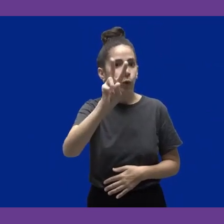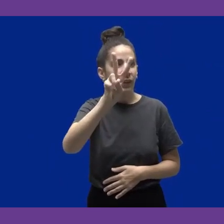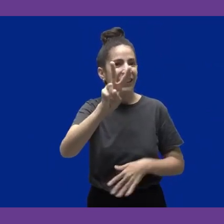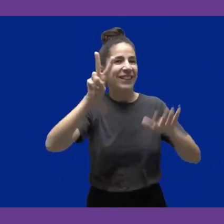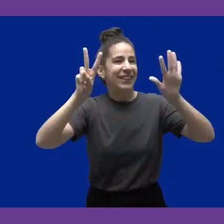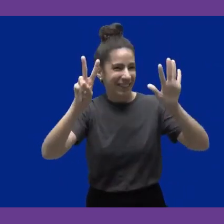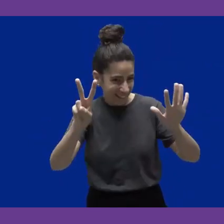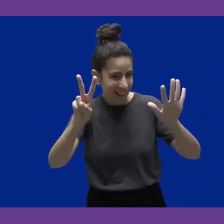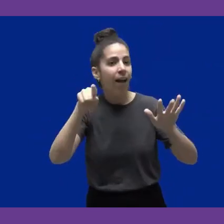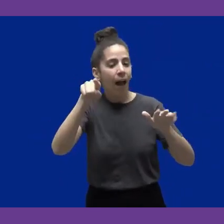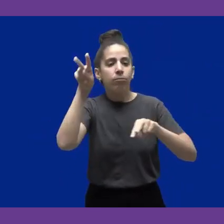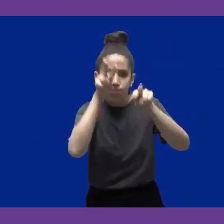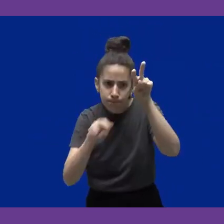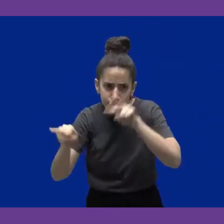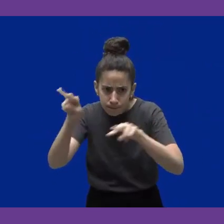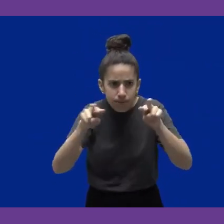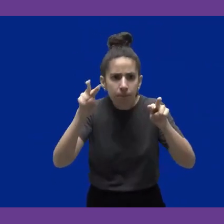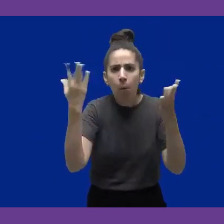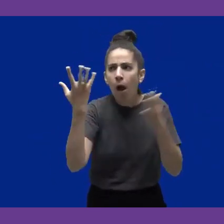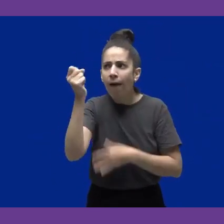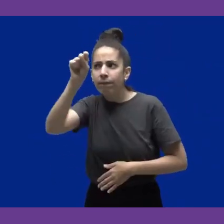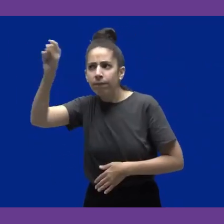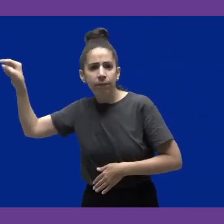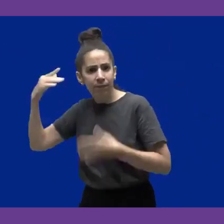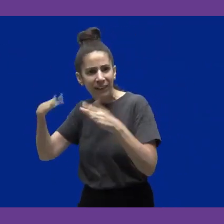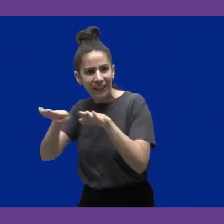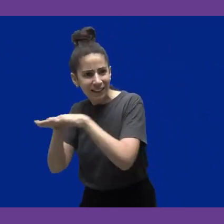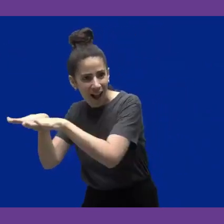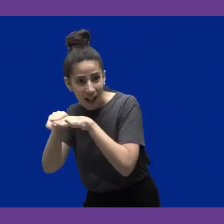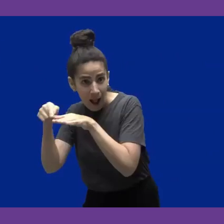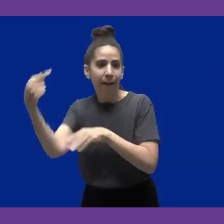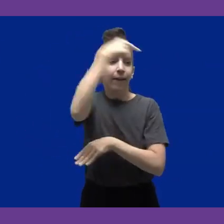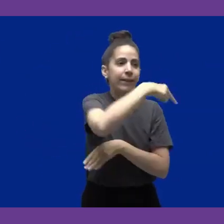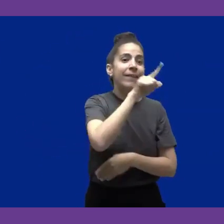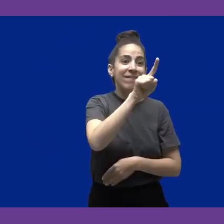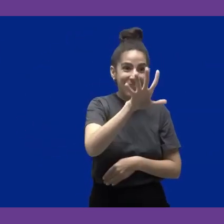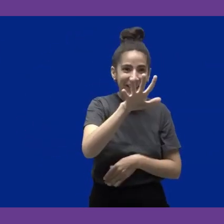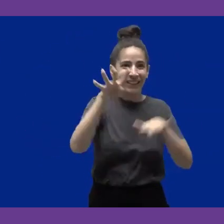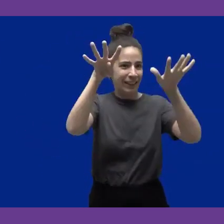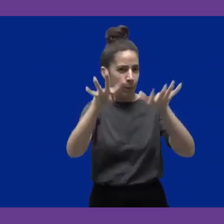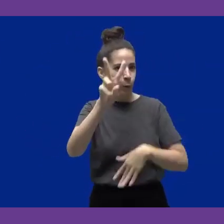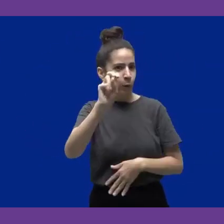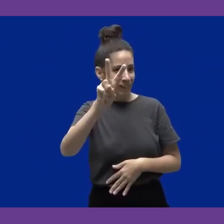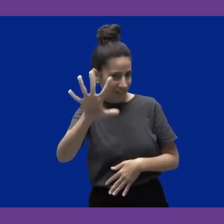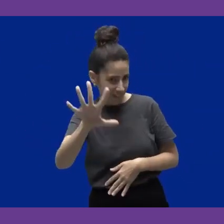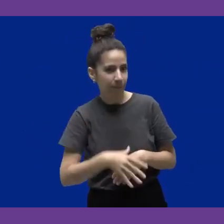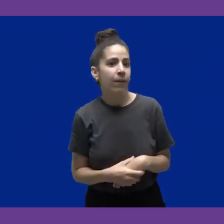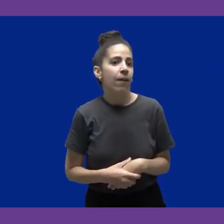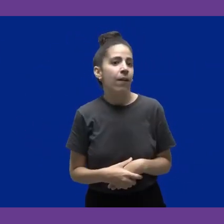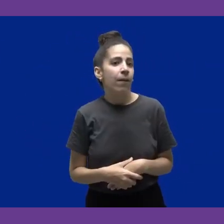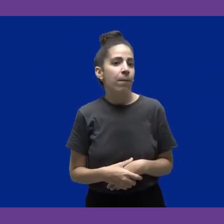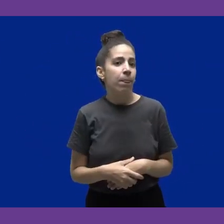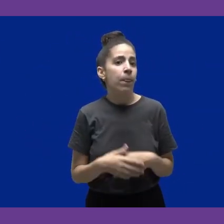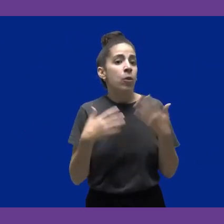see from the start, the deadlines for these standards were after the date of entry into force of the